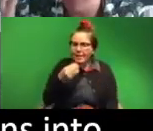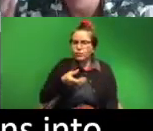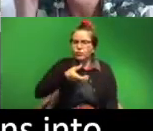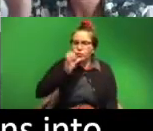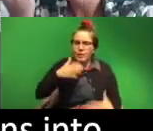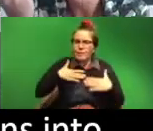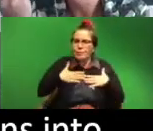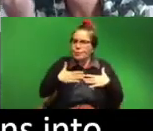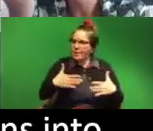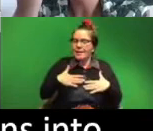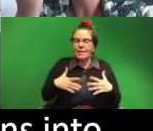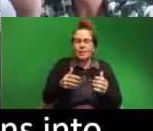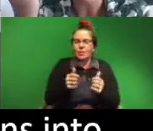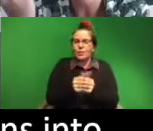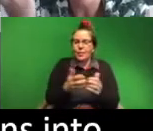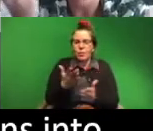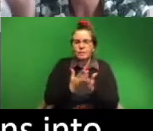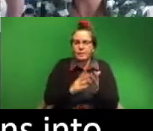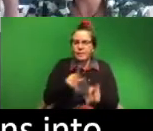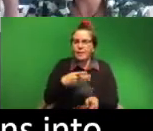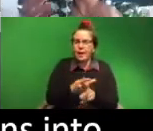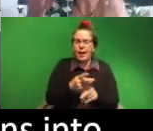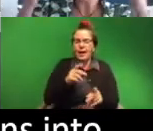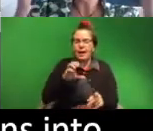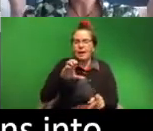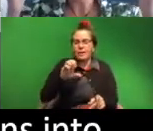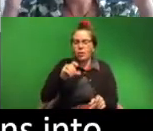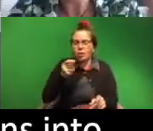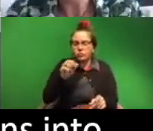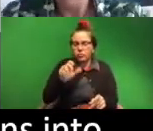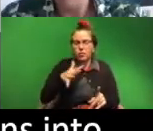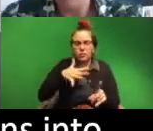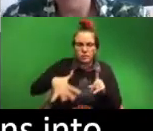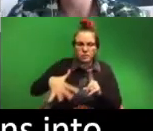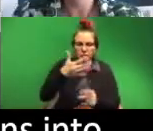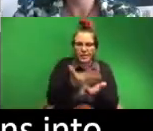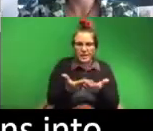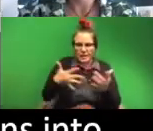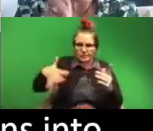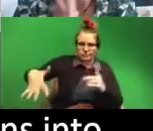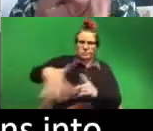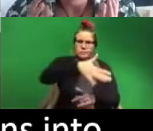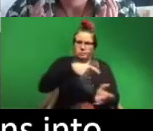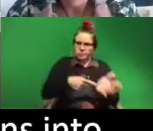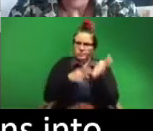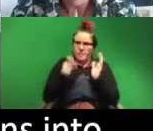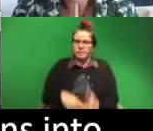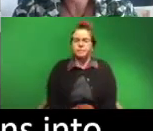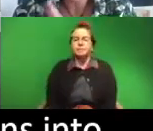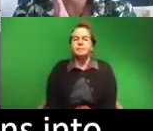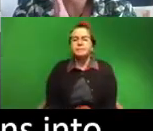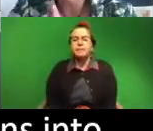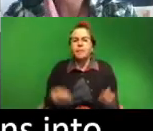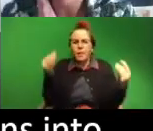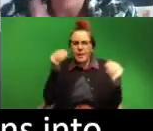breathe without some sort of ecological thing around you. When these crimes are